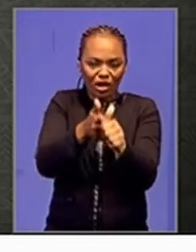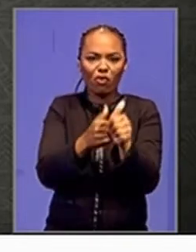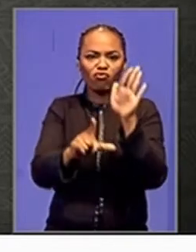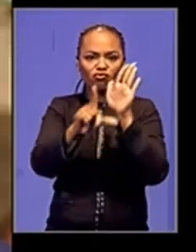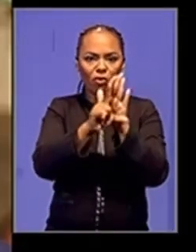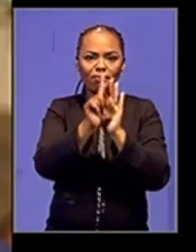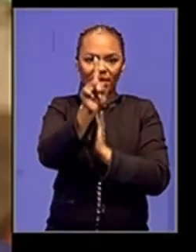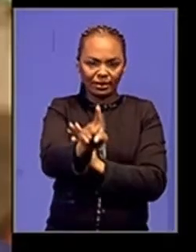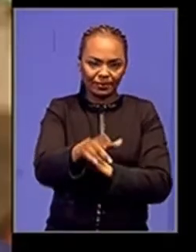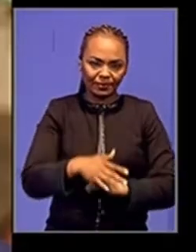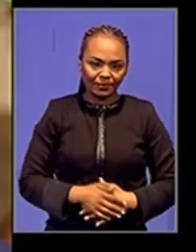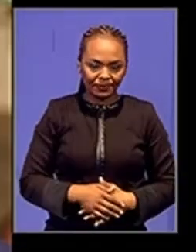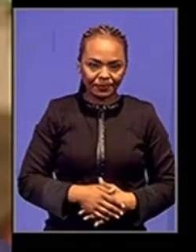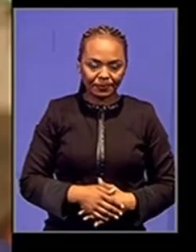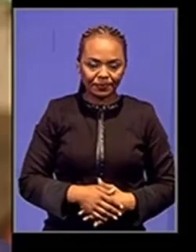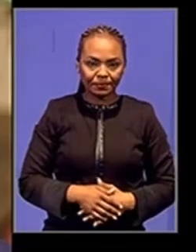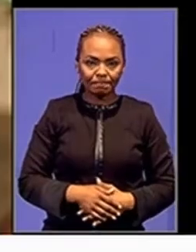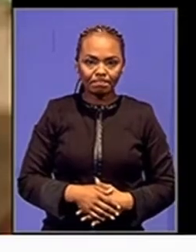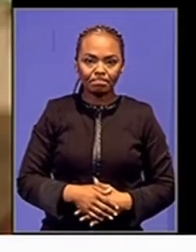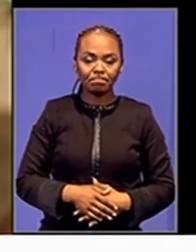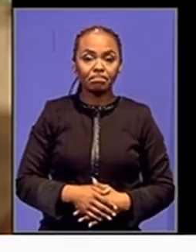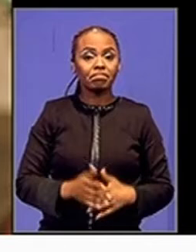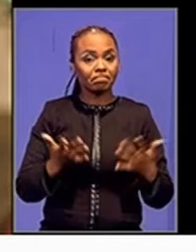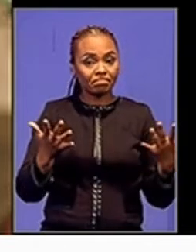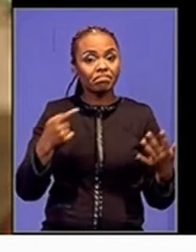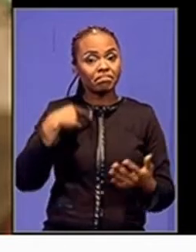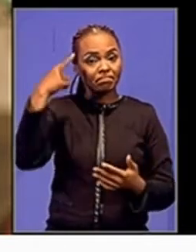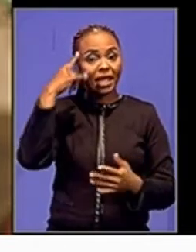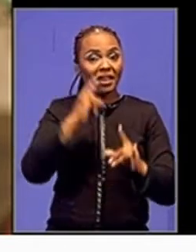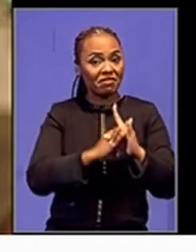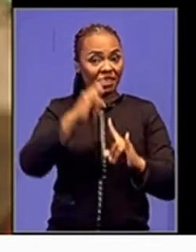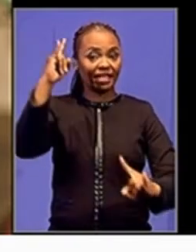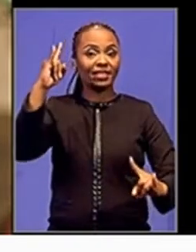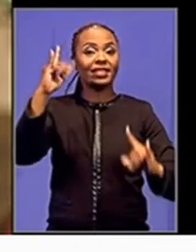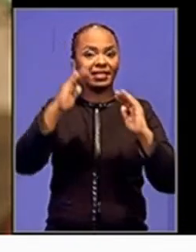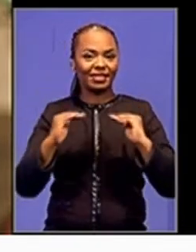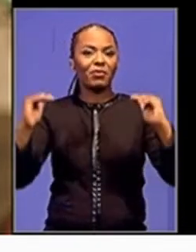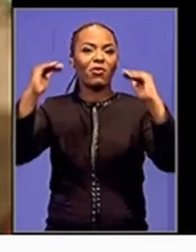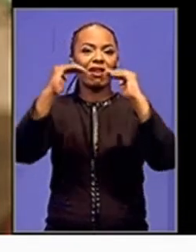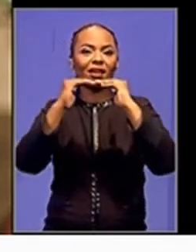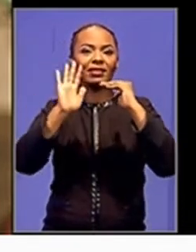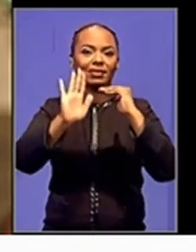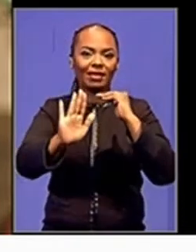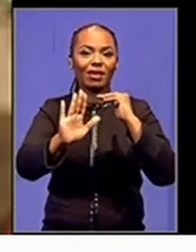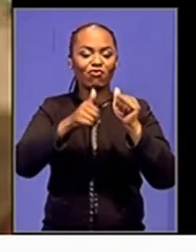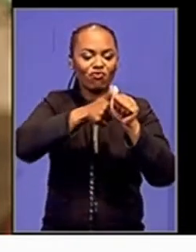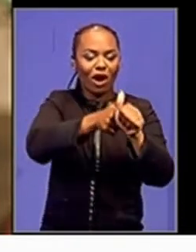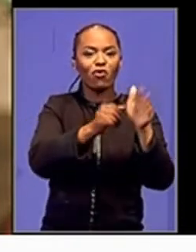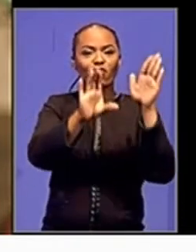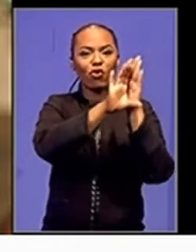law. We believe that it is a victory for democracy, justice and the Constitution, and a